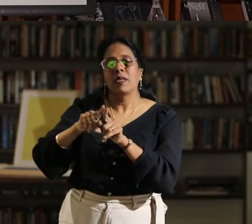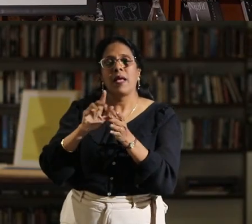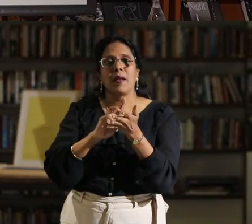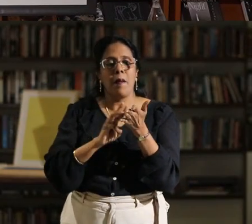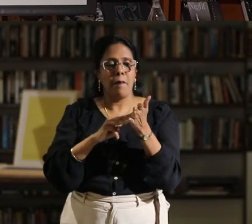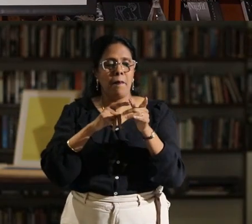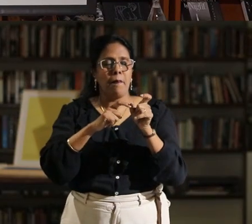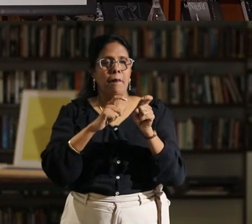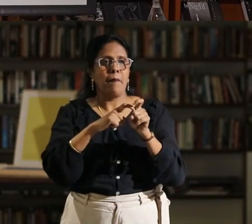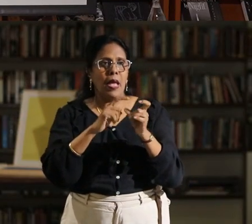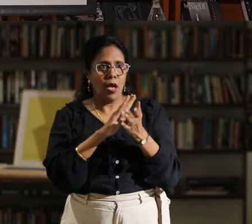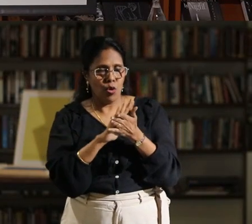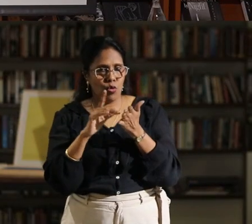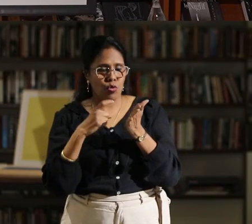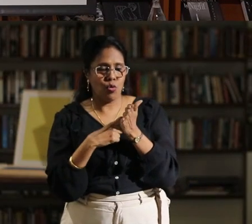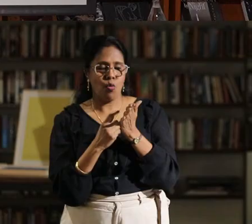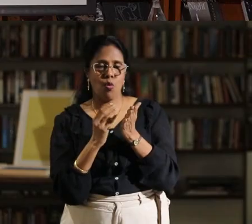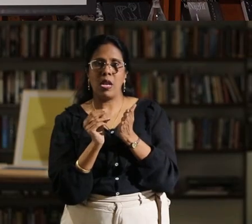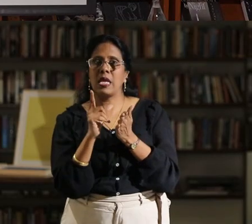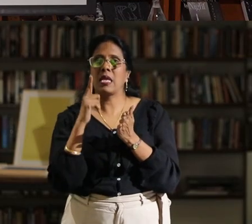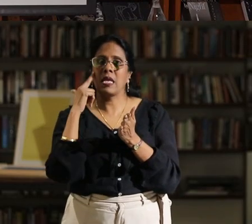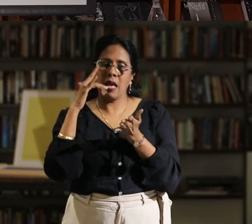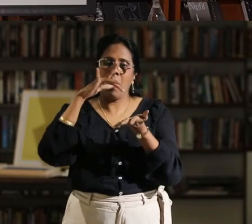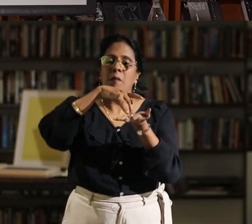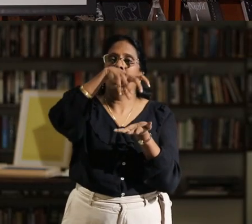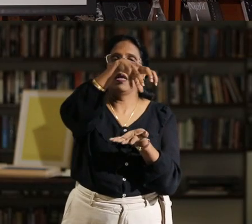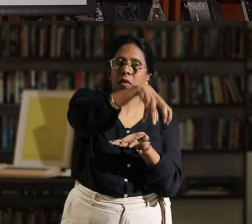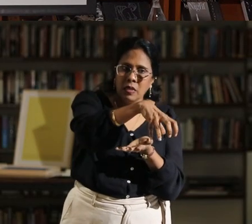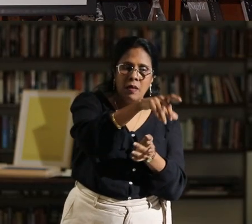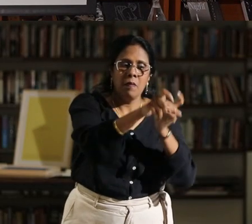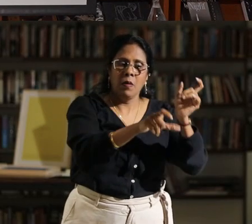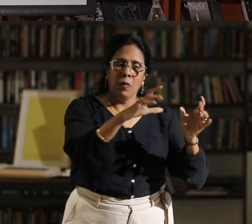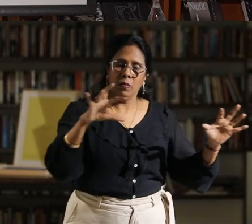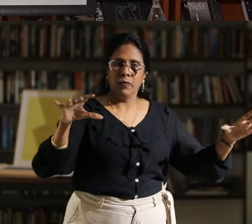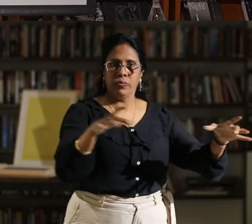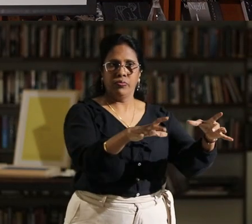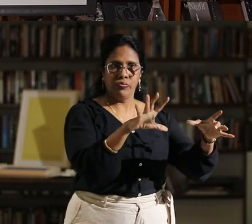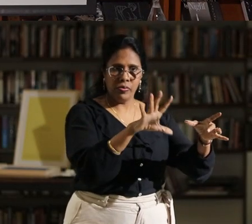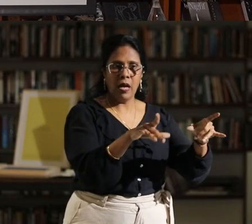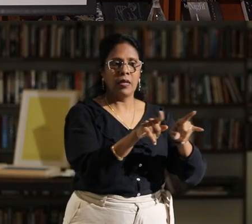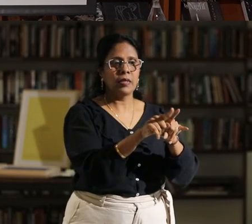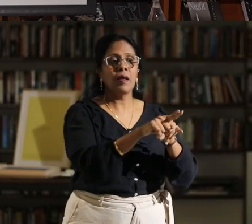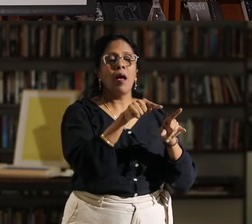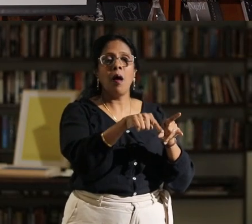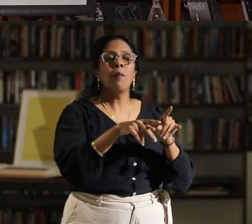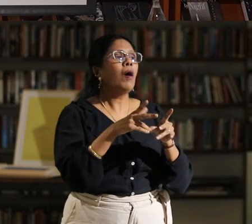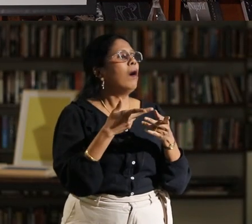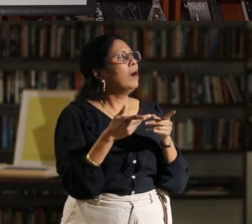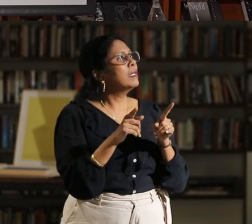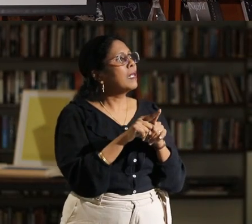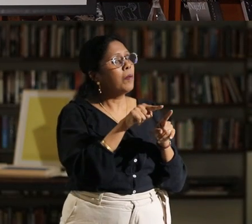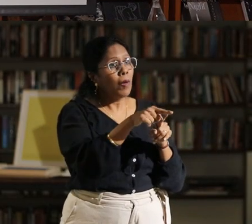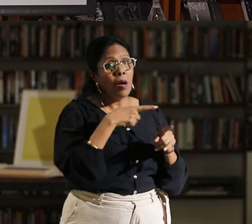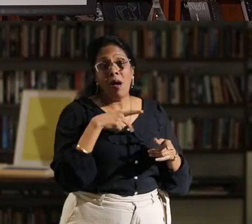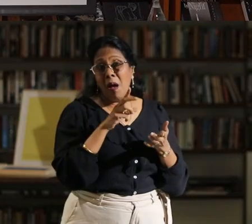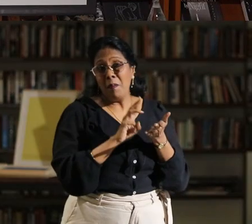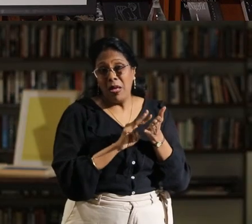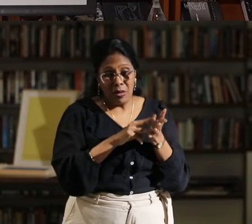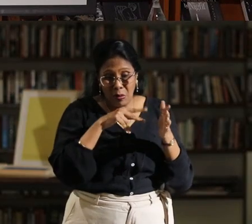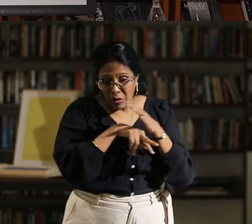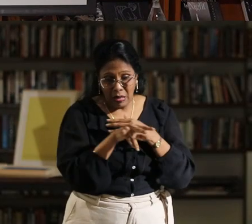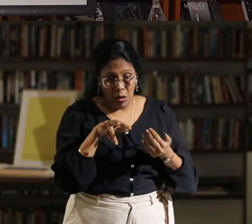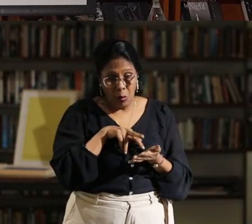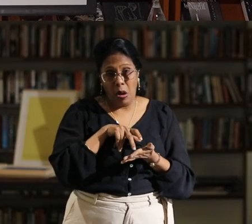at making Mehrauli more transport friendly, because walking in Mehrauli is